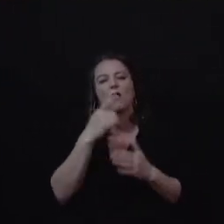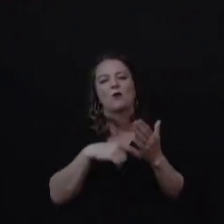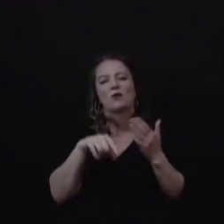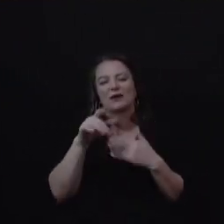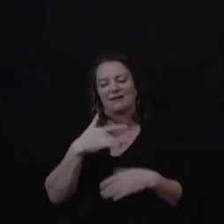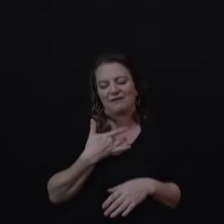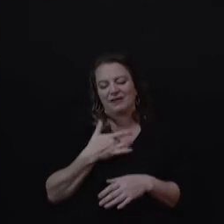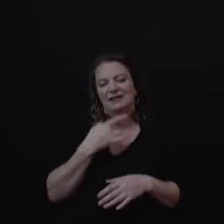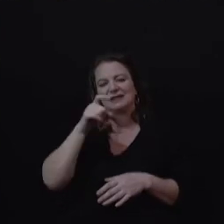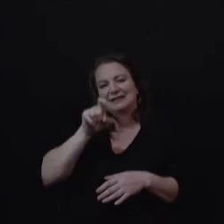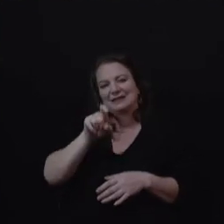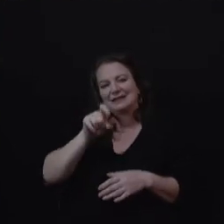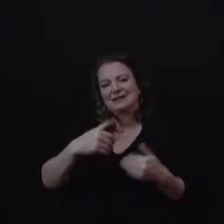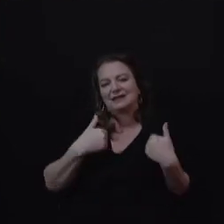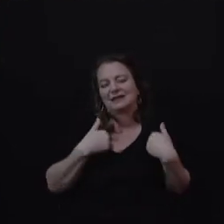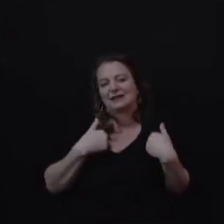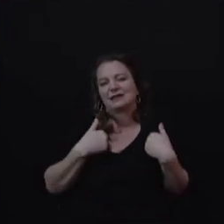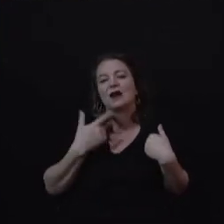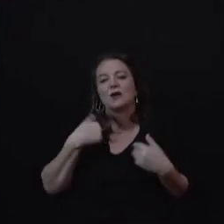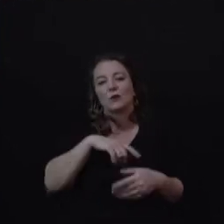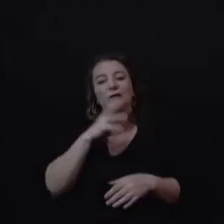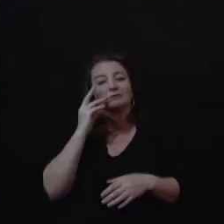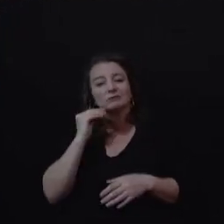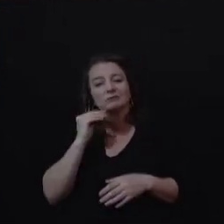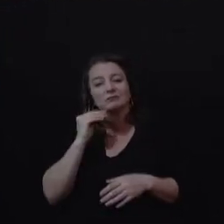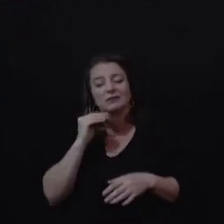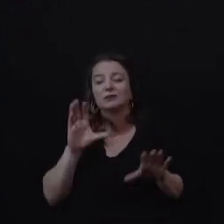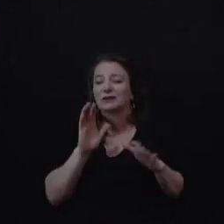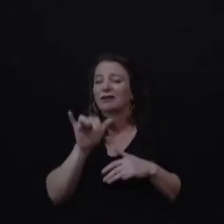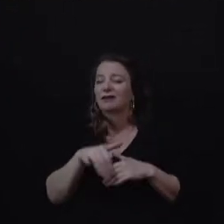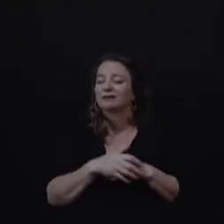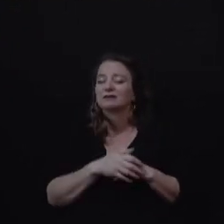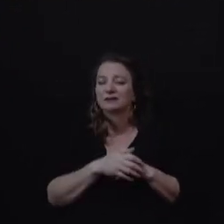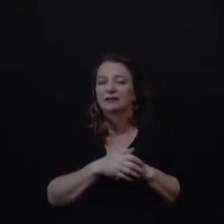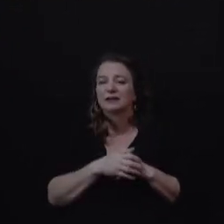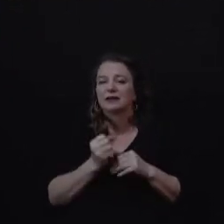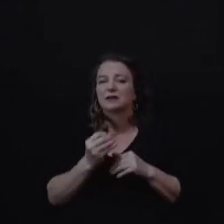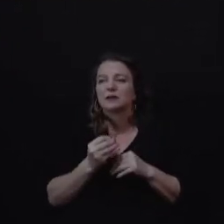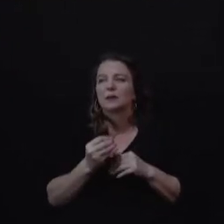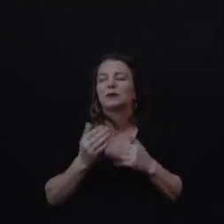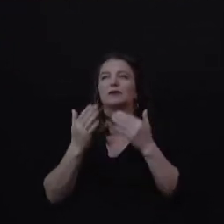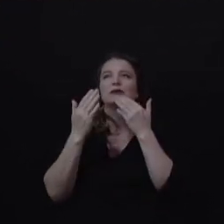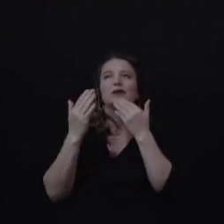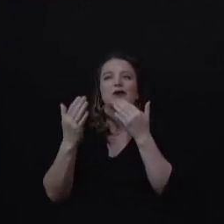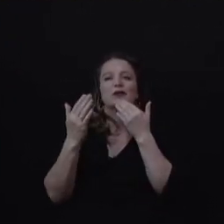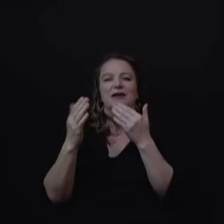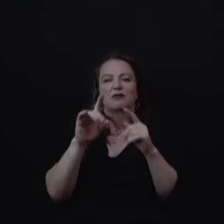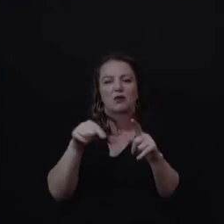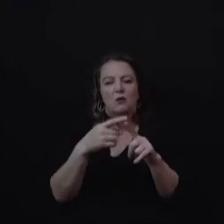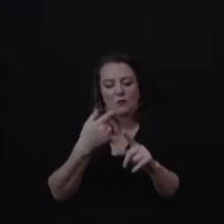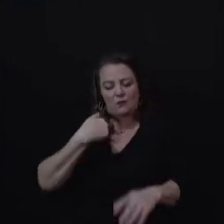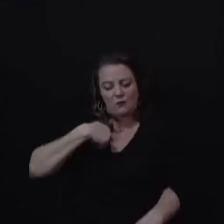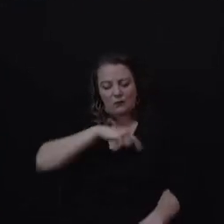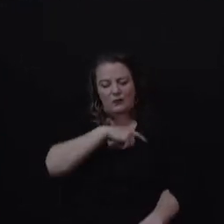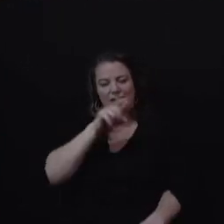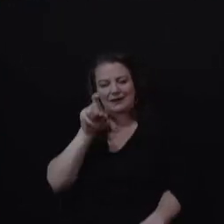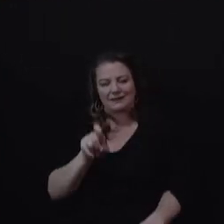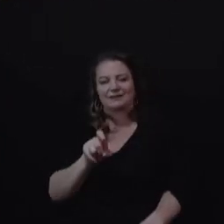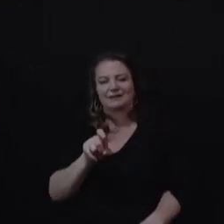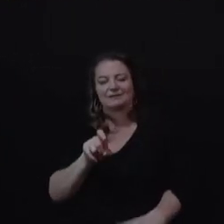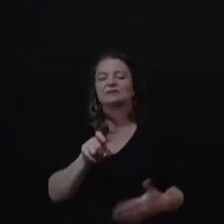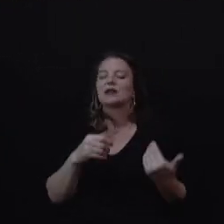need. We've been there and we have done that. And we are so thankful that at the point of our need, there